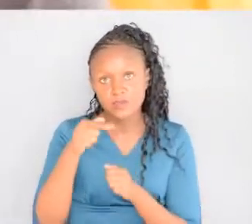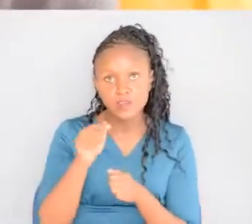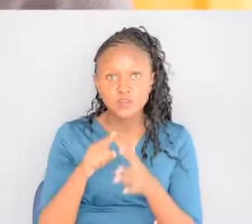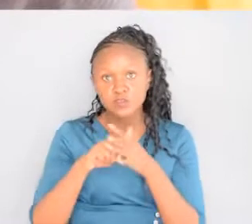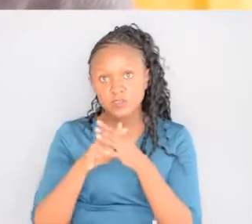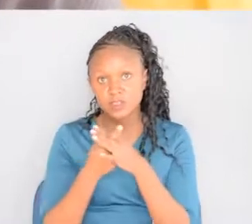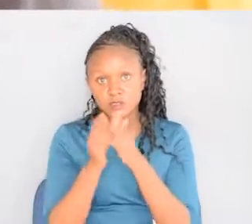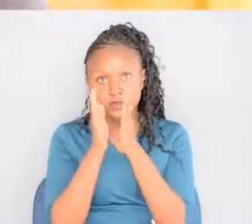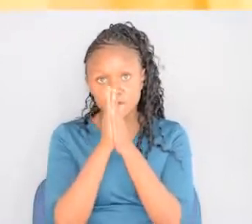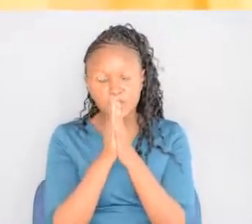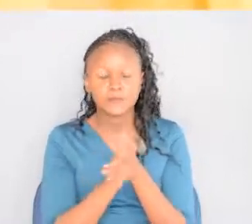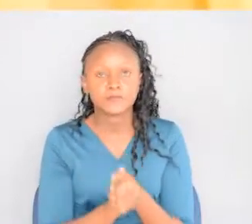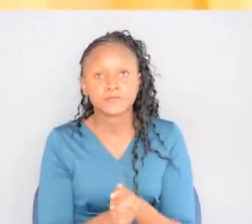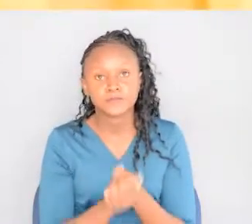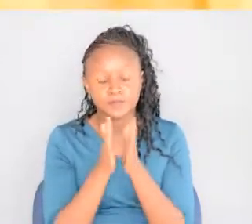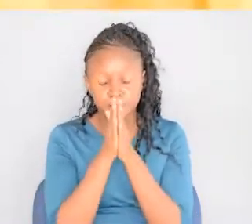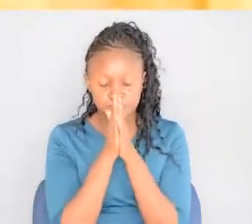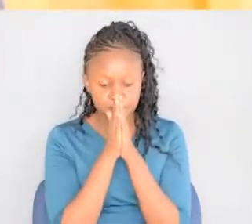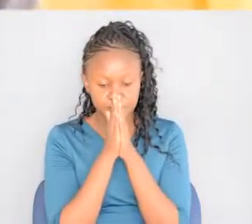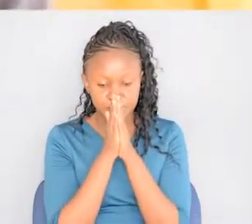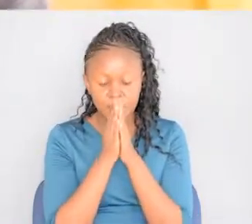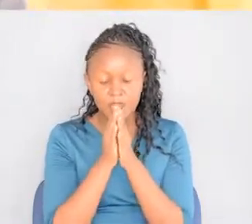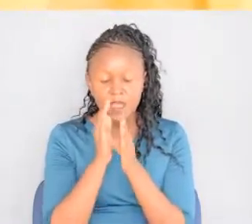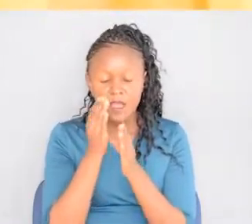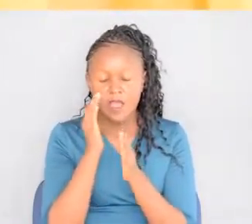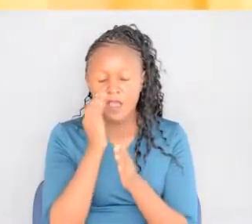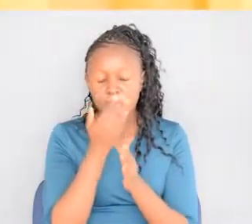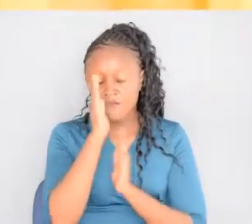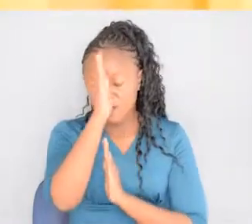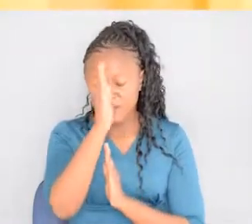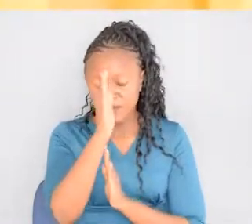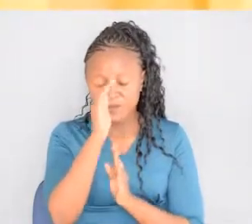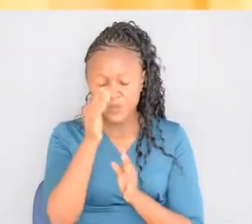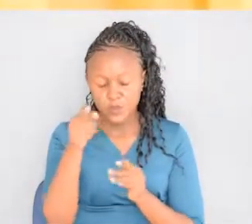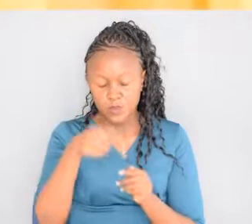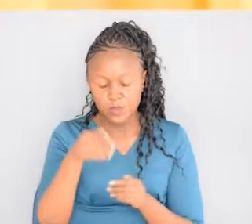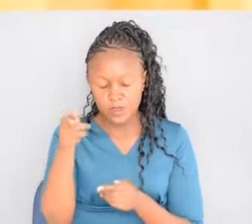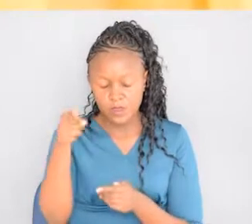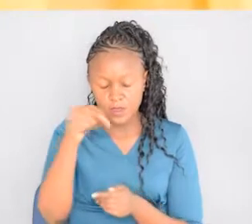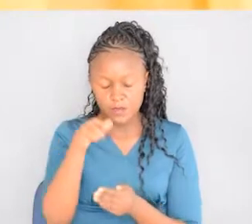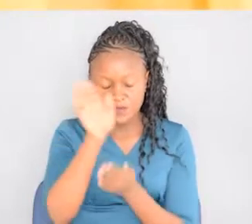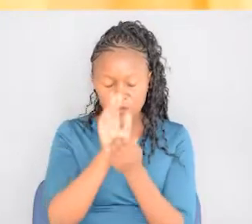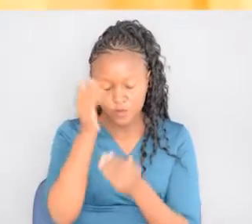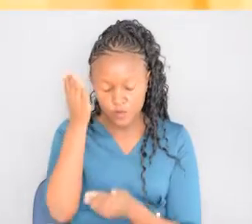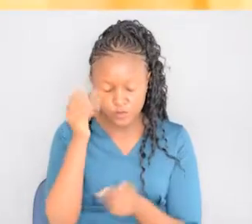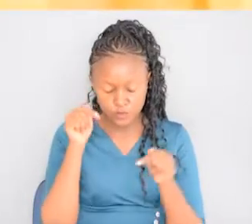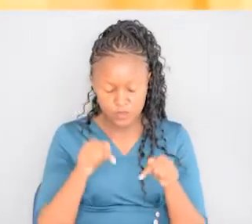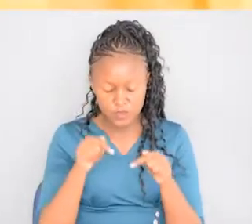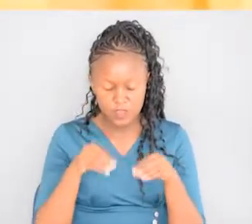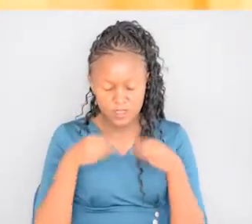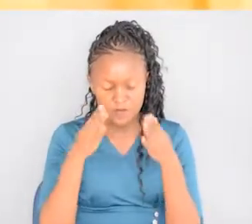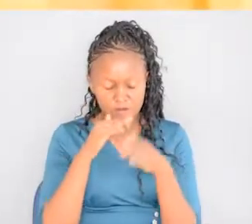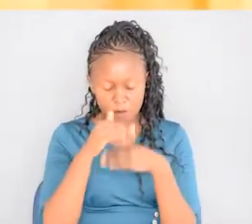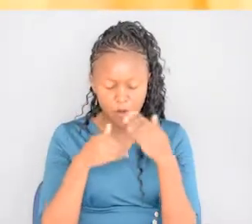kick off with an opening prayer. Let's pray. Our dear Heavenly Father, we come before you this wonderful day, giving you